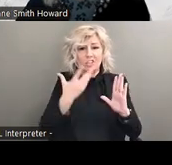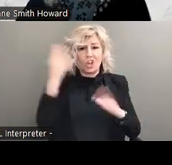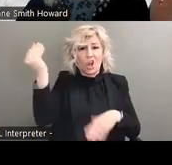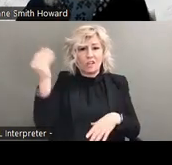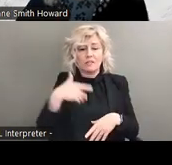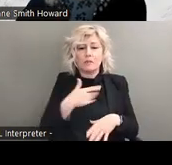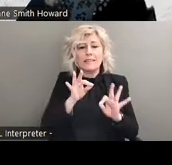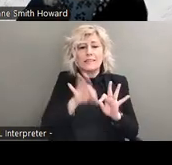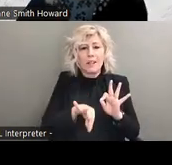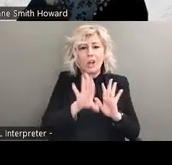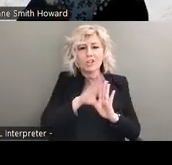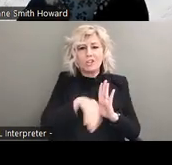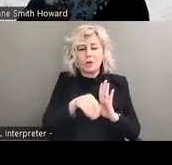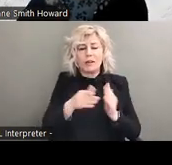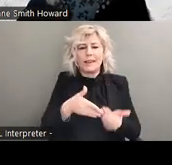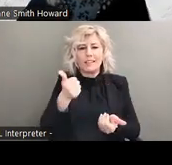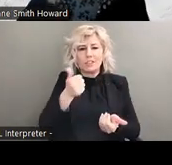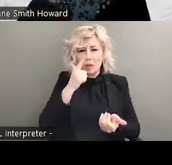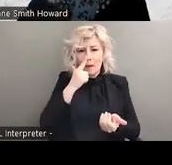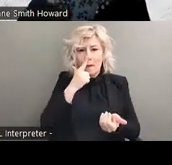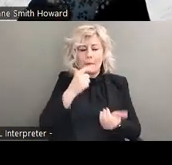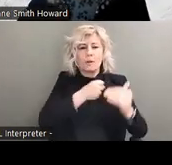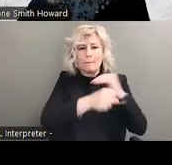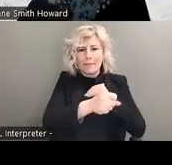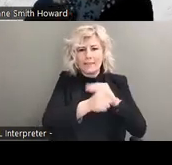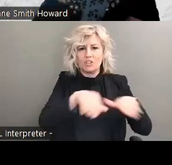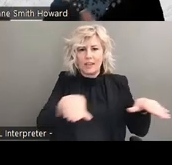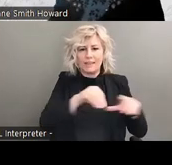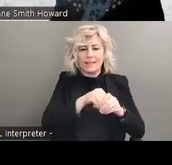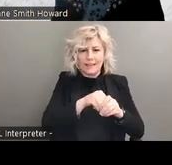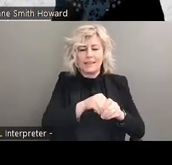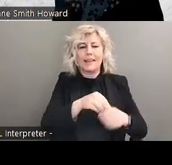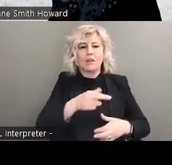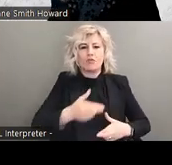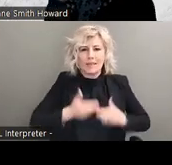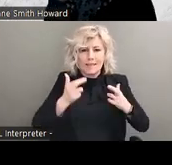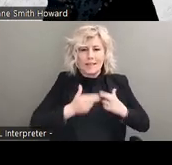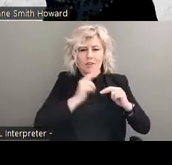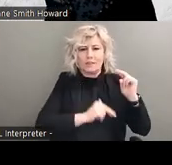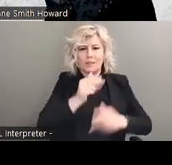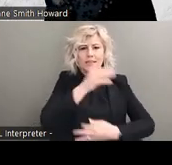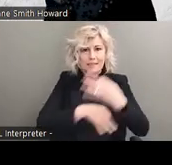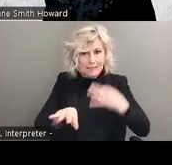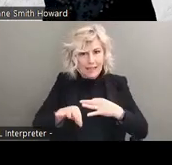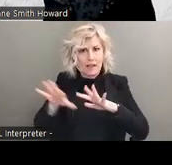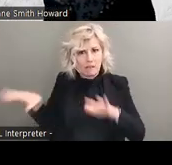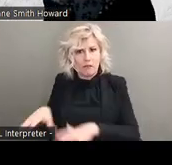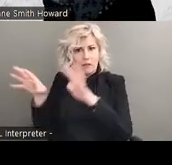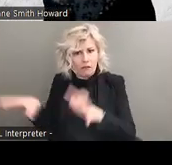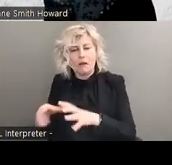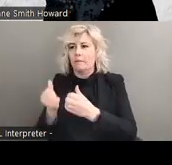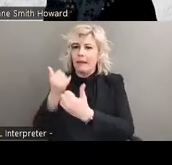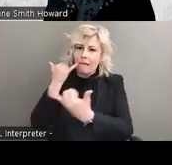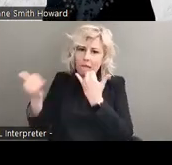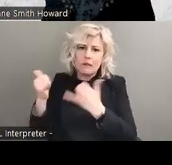simpler, cheaper, and easier to place a child in a residential facility than it is to do all these things, like make calls and see if